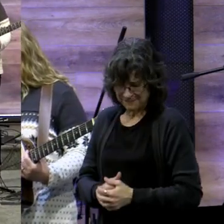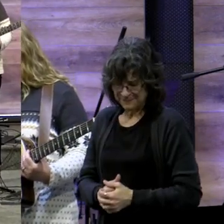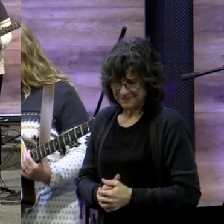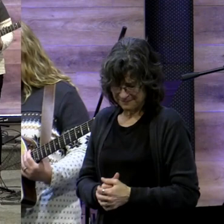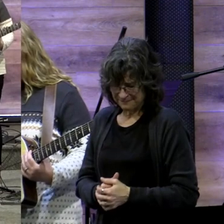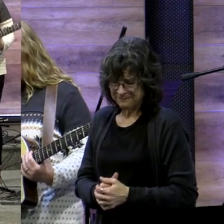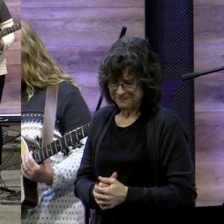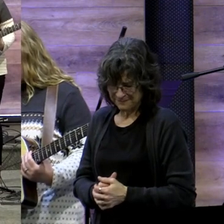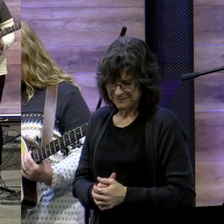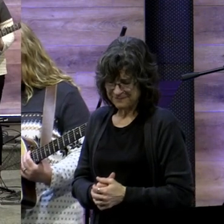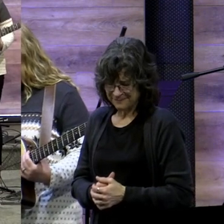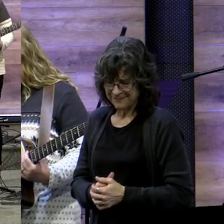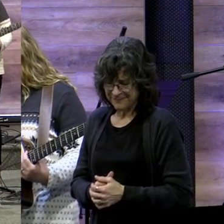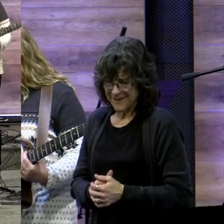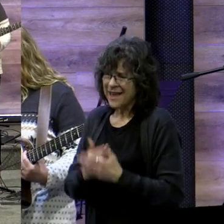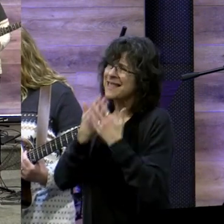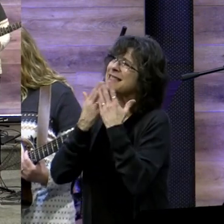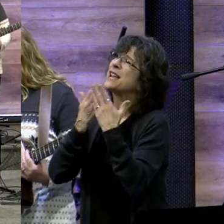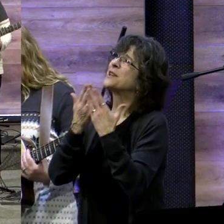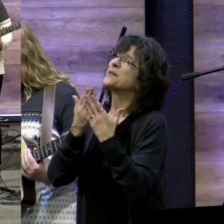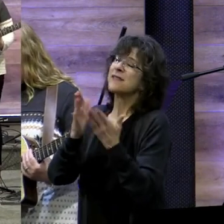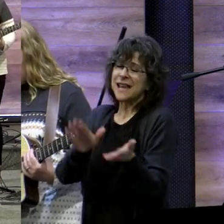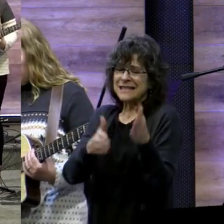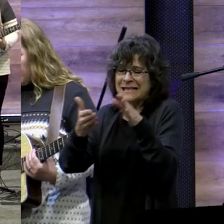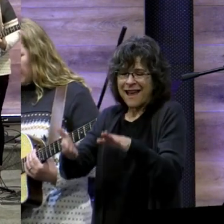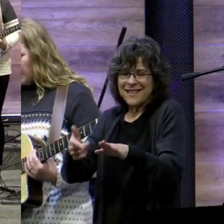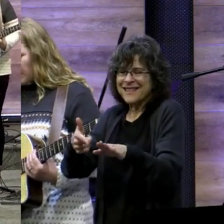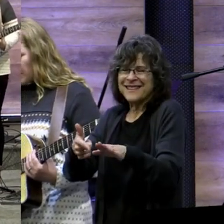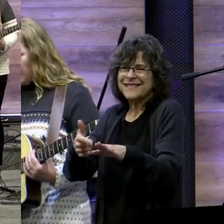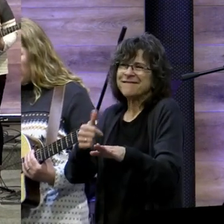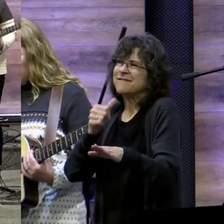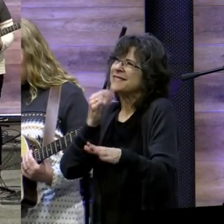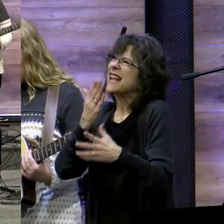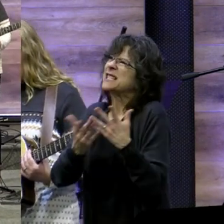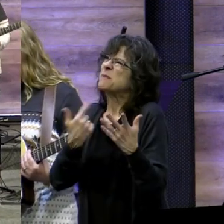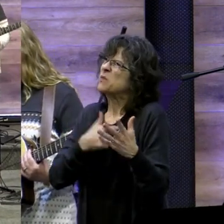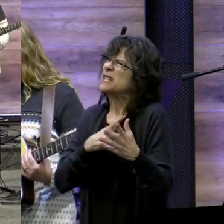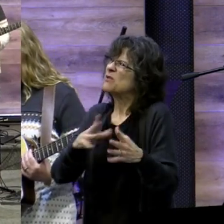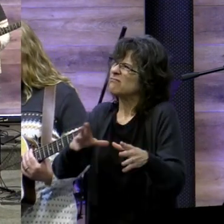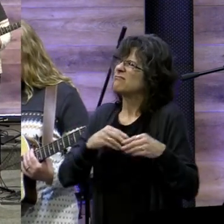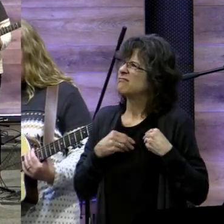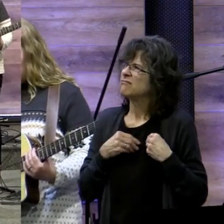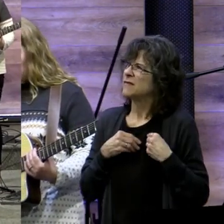Lord, thank you that death is not something that we need to be okay with.